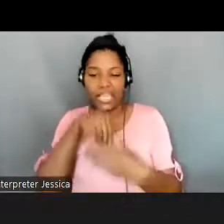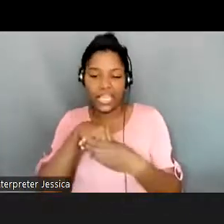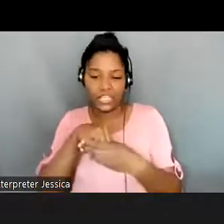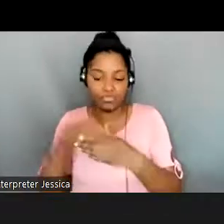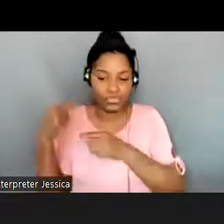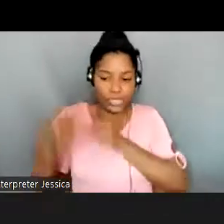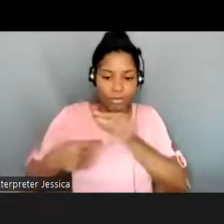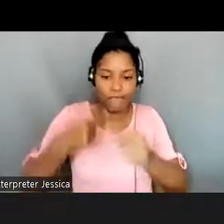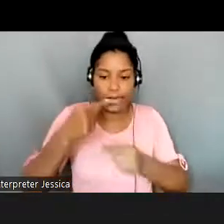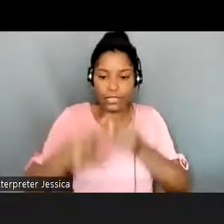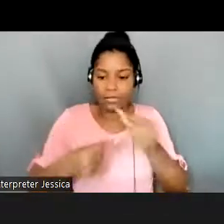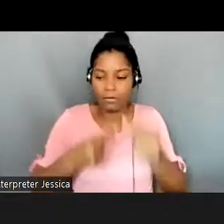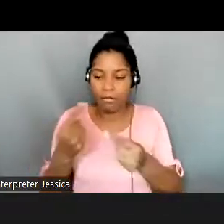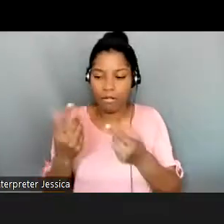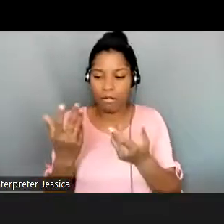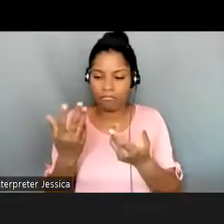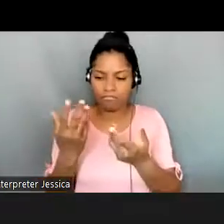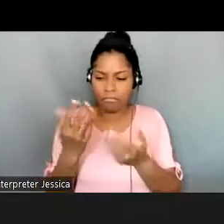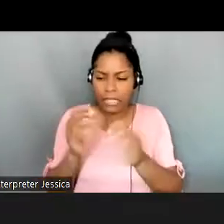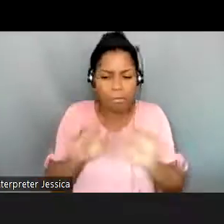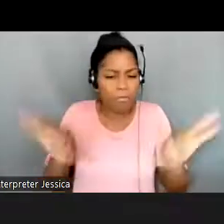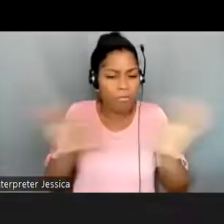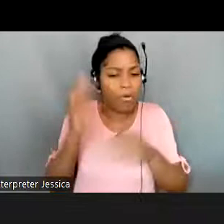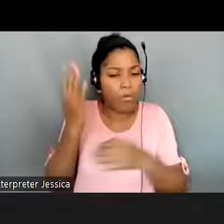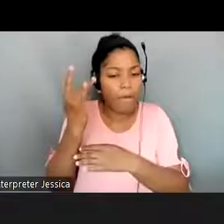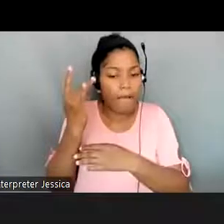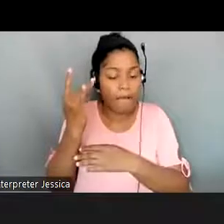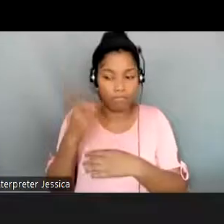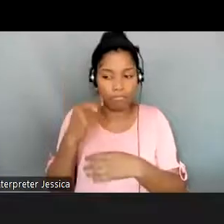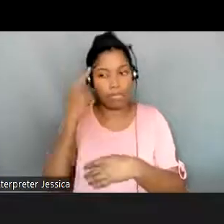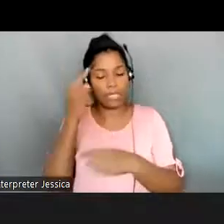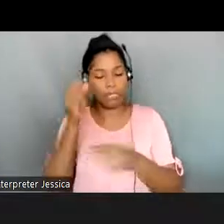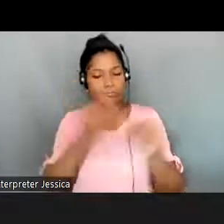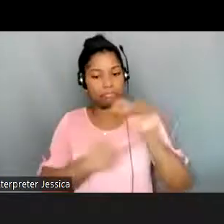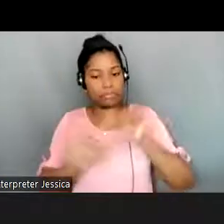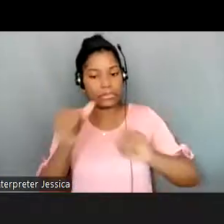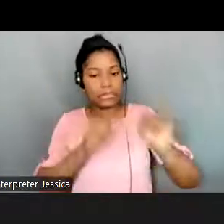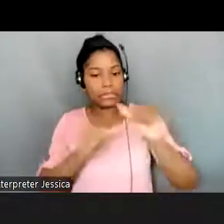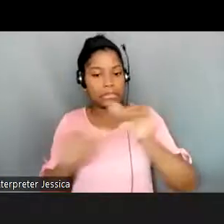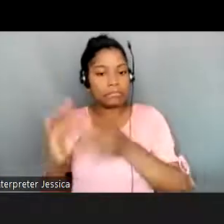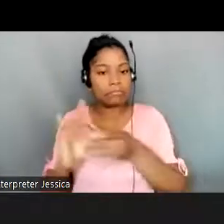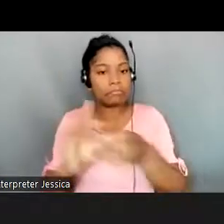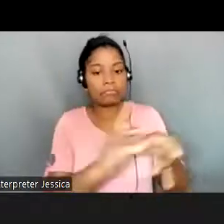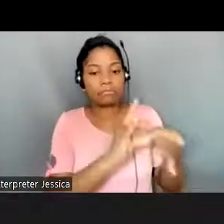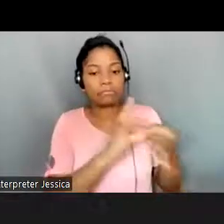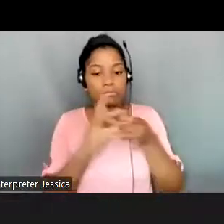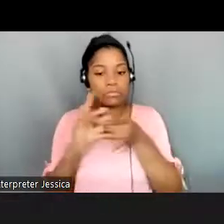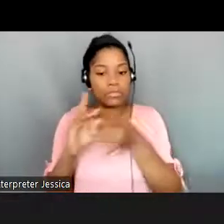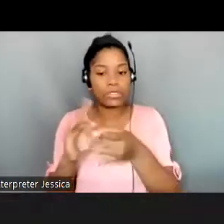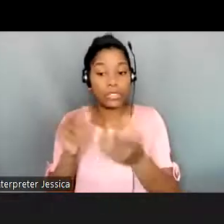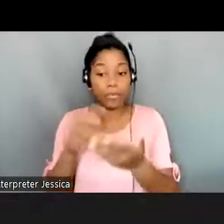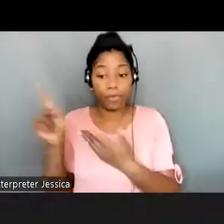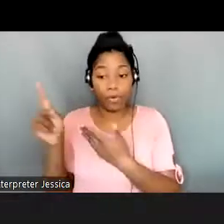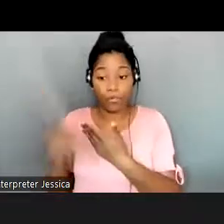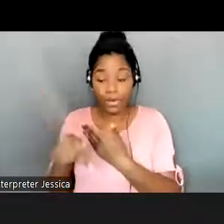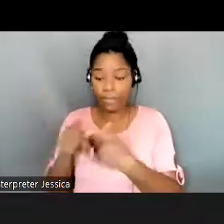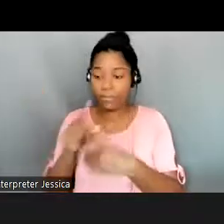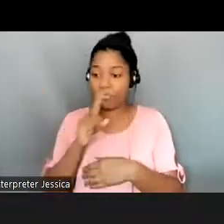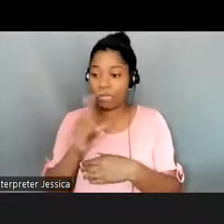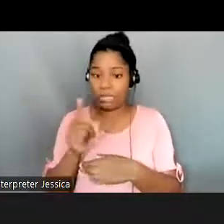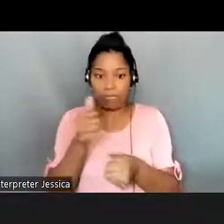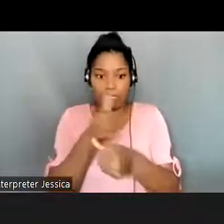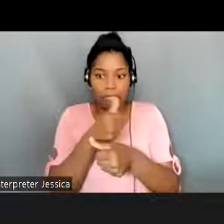social connectedness. I think about social connectedness and intergenerational programming, I can't help but look at any